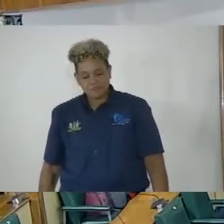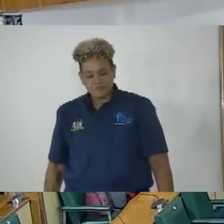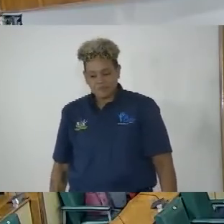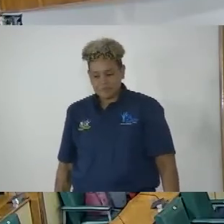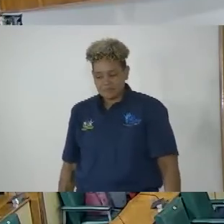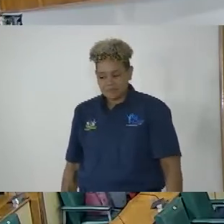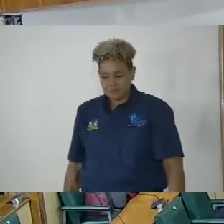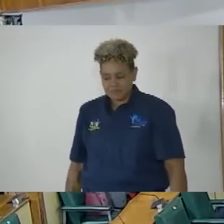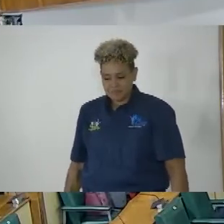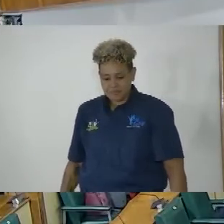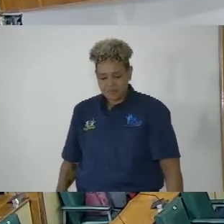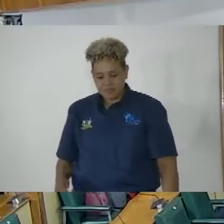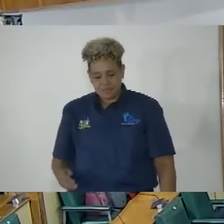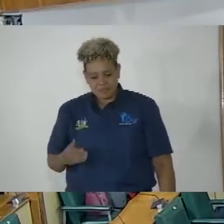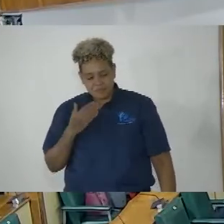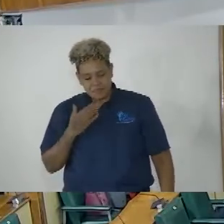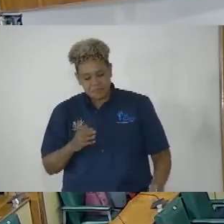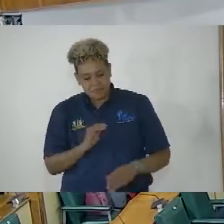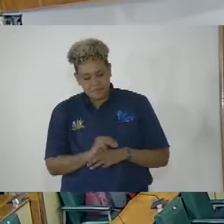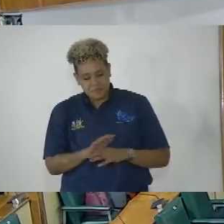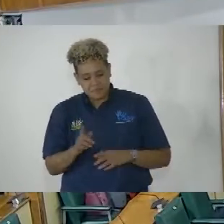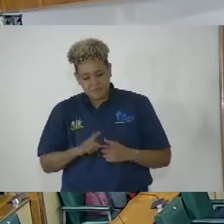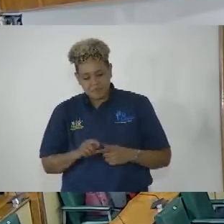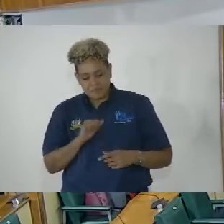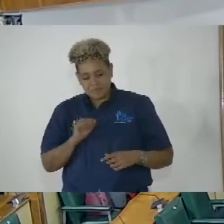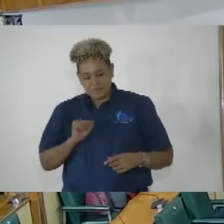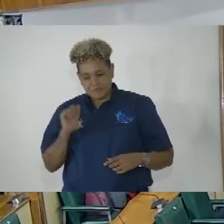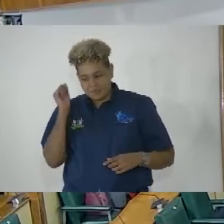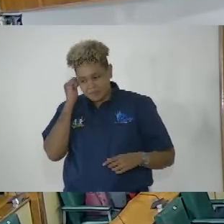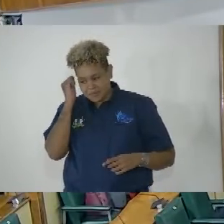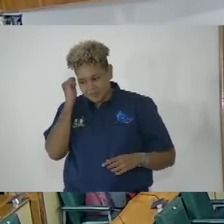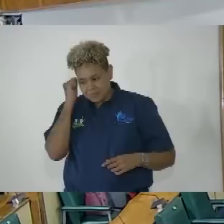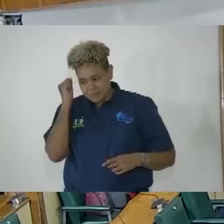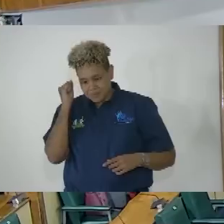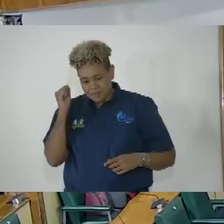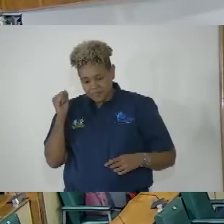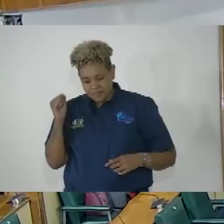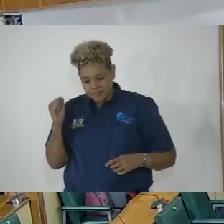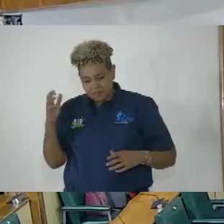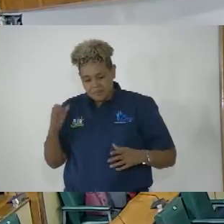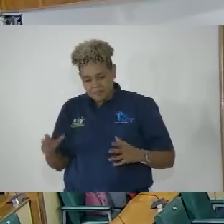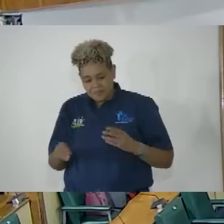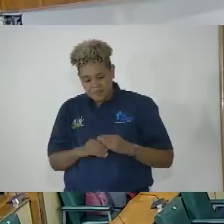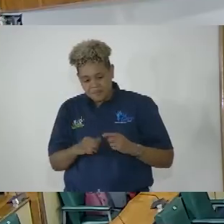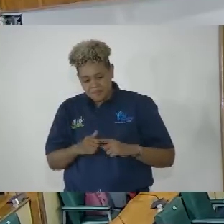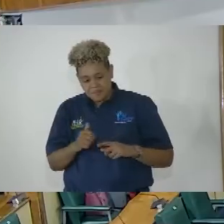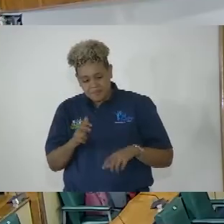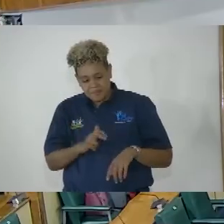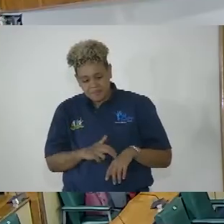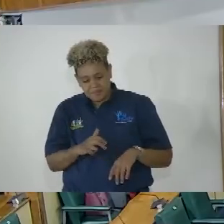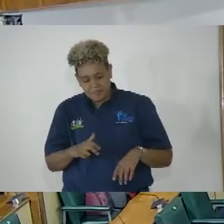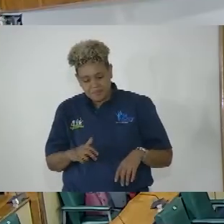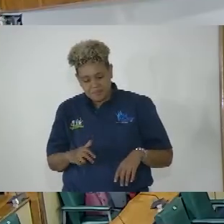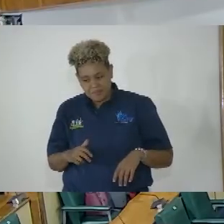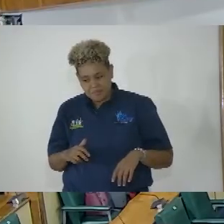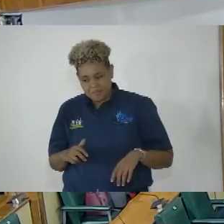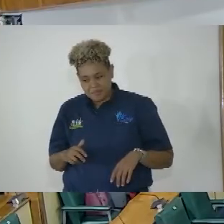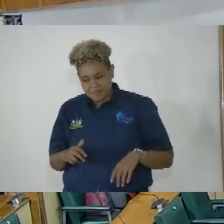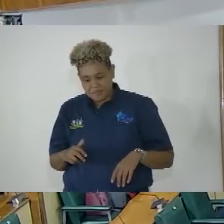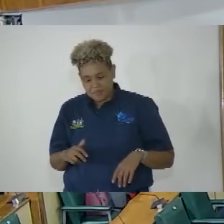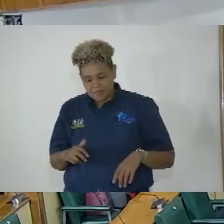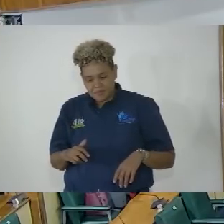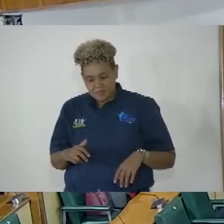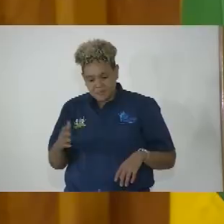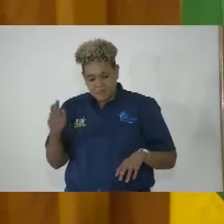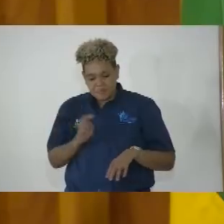Thank you very much, both Minister and Senator Bunting. You know, I just want to, of course, Oh, you're going to... yeah, I just want